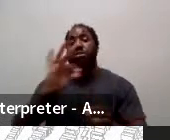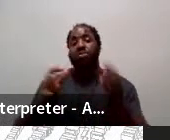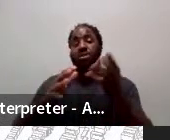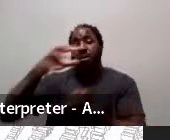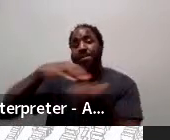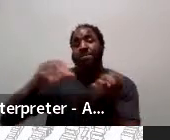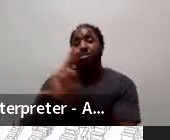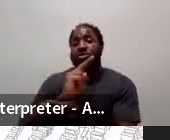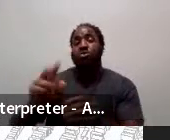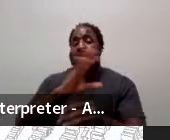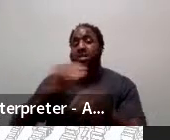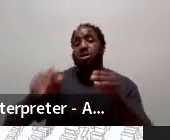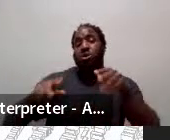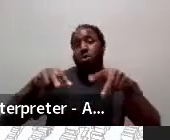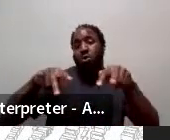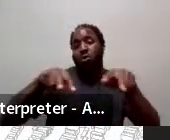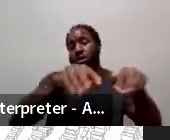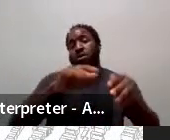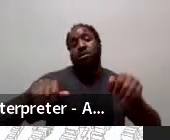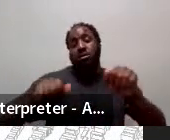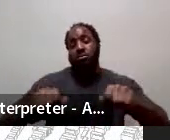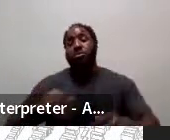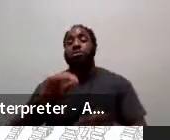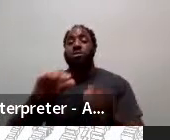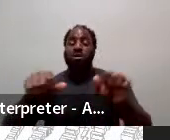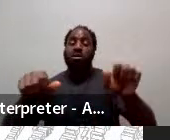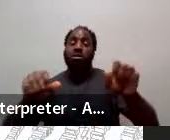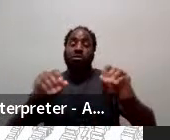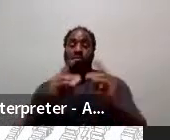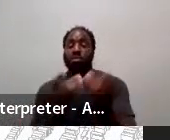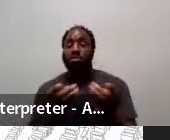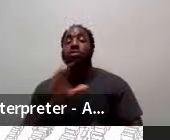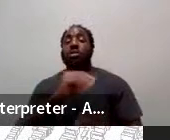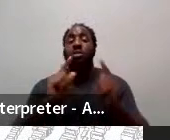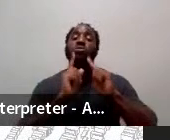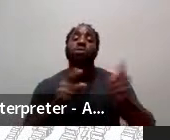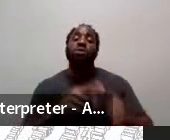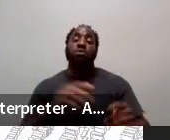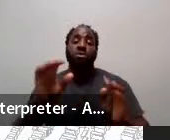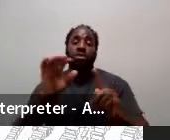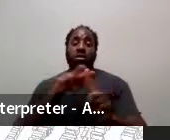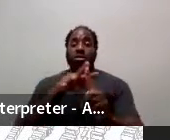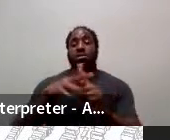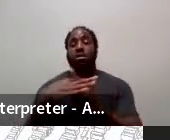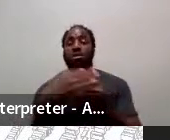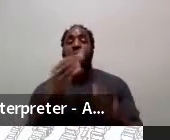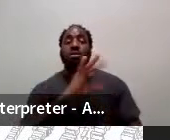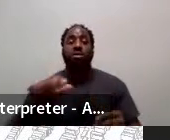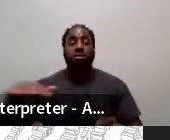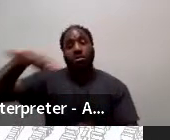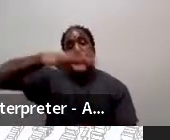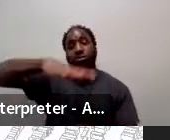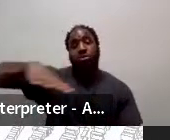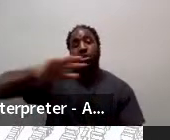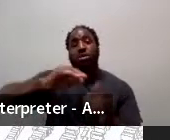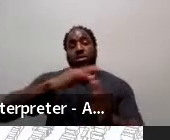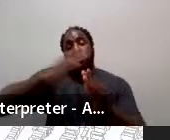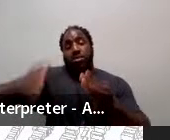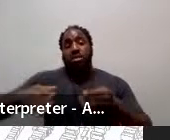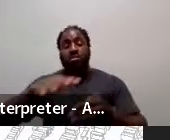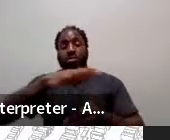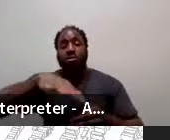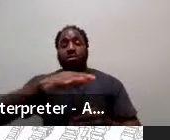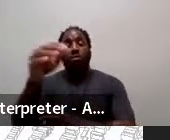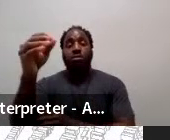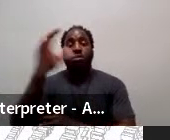mixed-use, walkable district around the station, and to respond to the context of the surrounding neighborhoods, the Parkchester